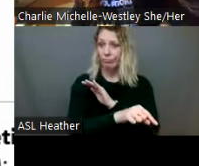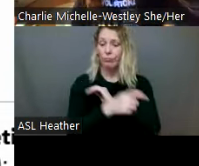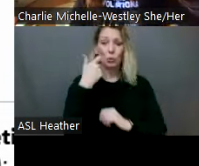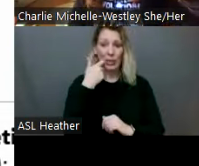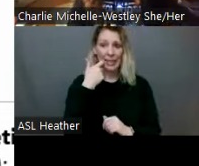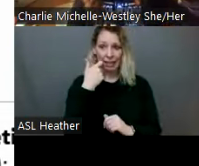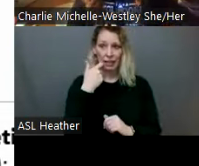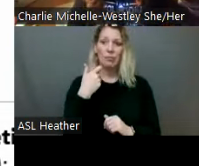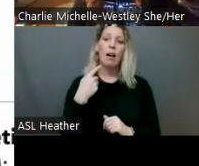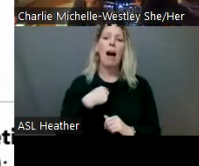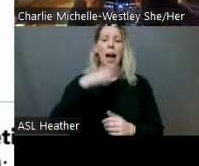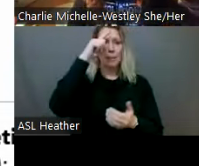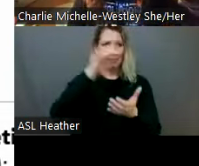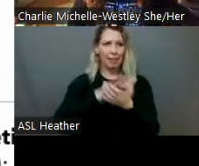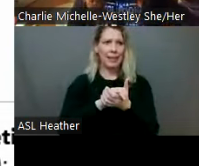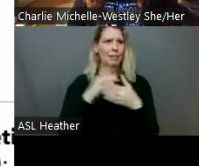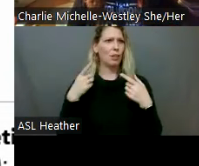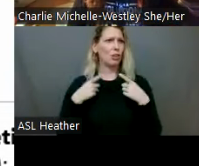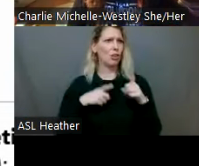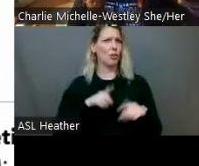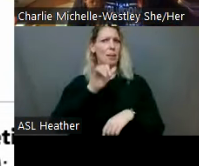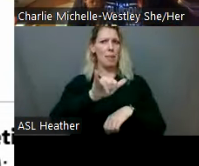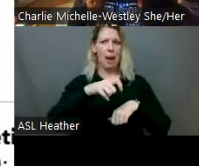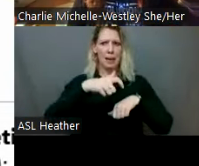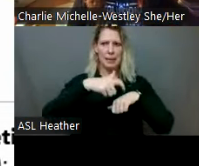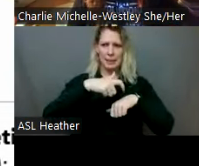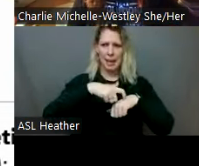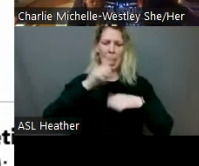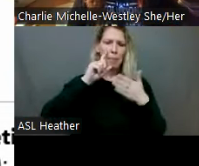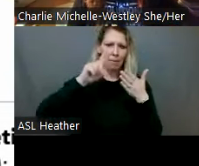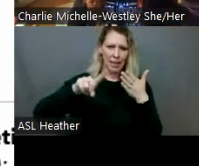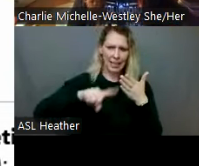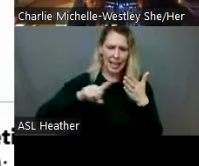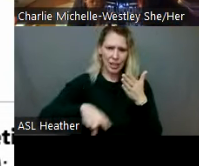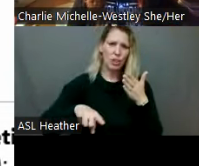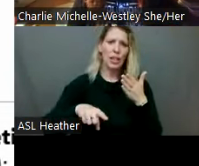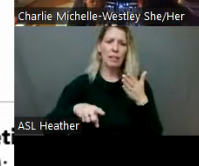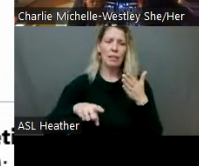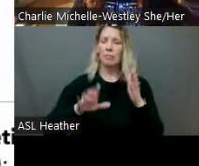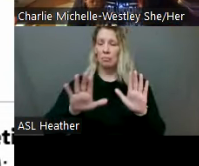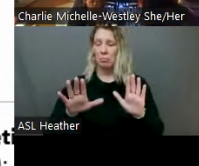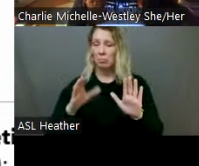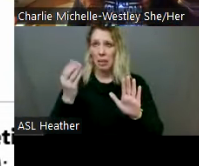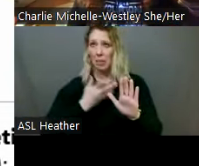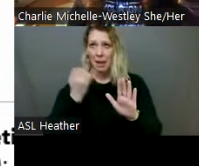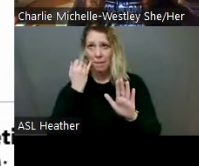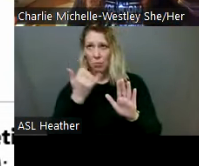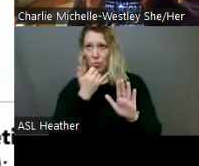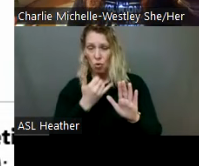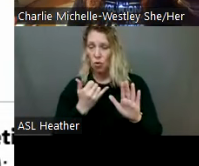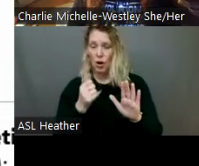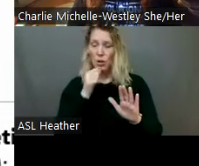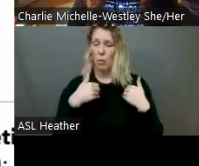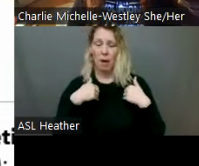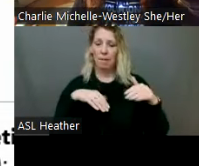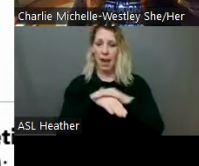recently. I believe during that period of time of investigation, he had, and correct me, I could be wrong. I don't have